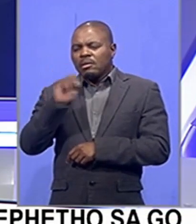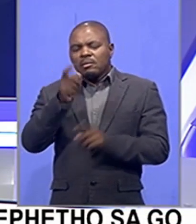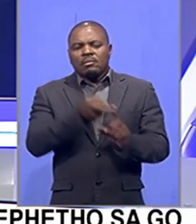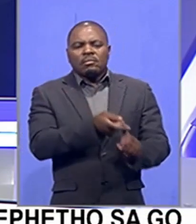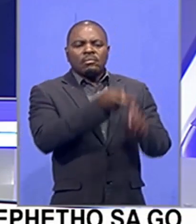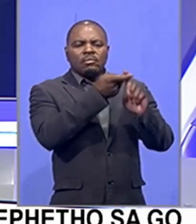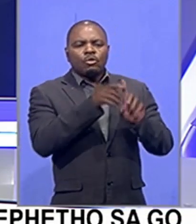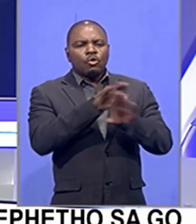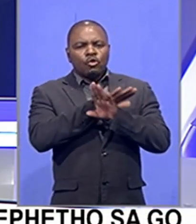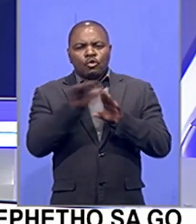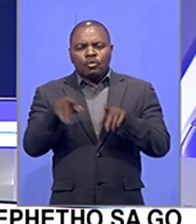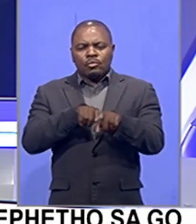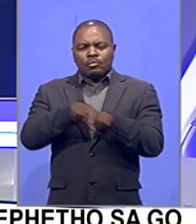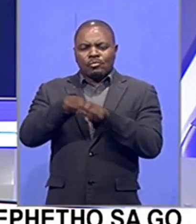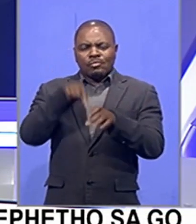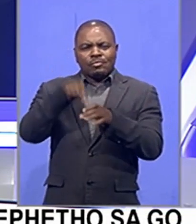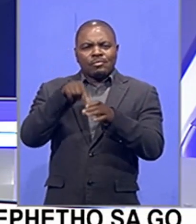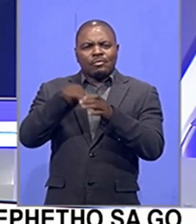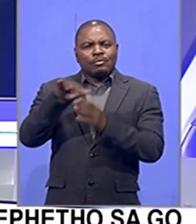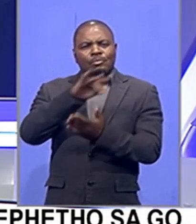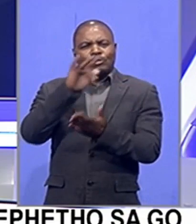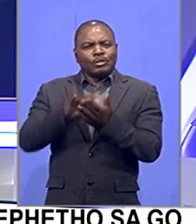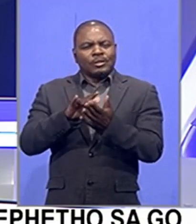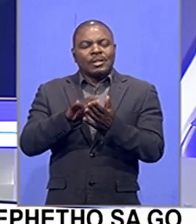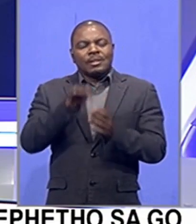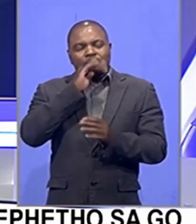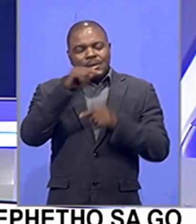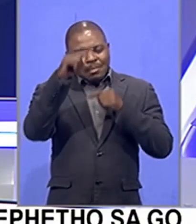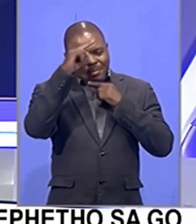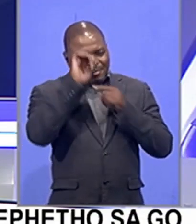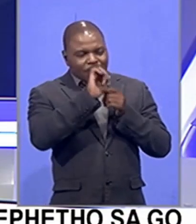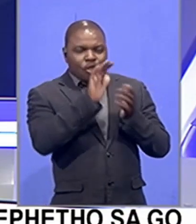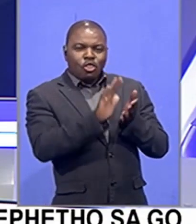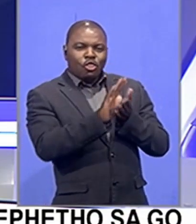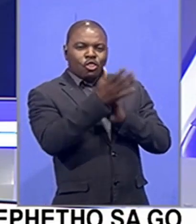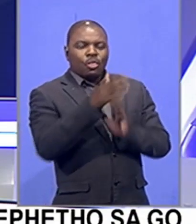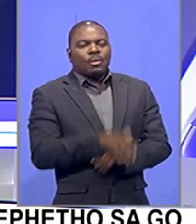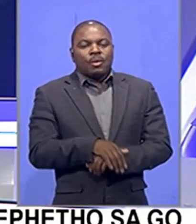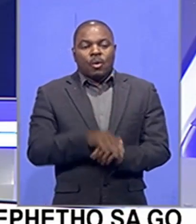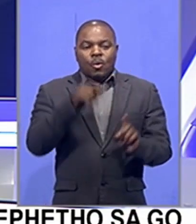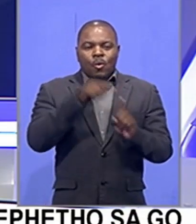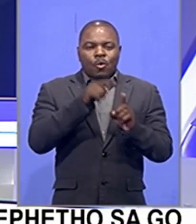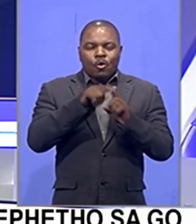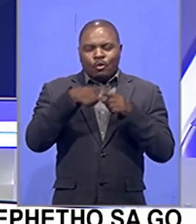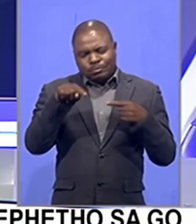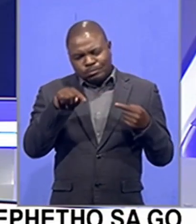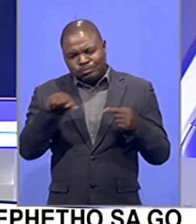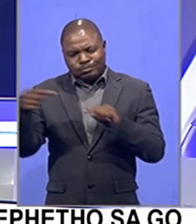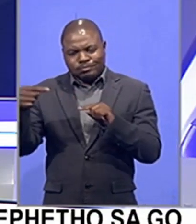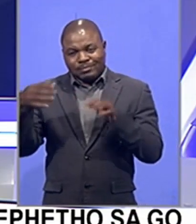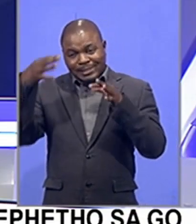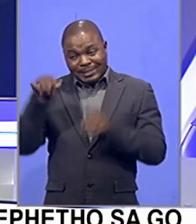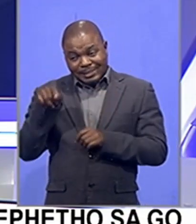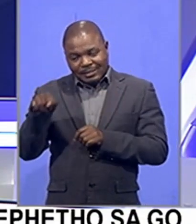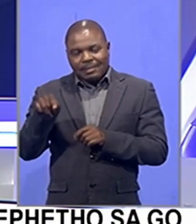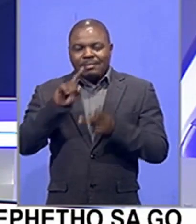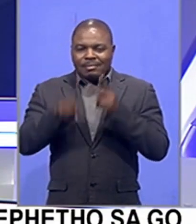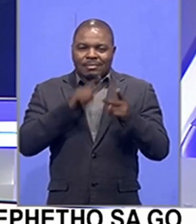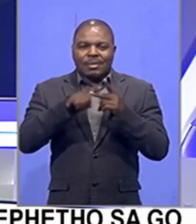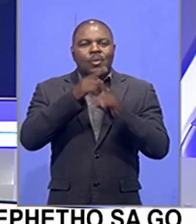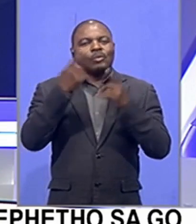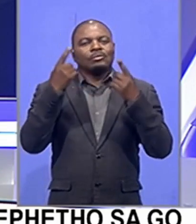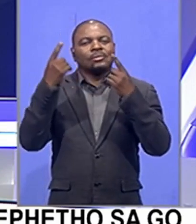maemo a boetapele ka gare ga ANC e sentše seriti sa gagwe. Yengeni o atlegile go hlohla sephetho seo sa go mo